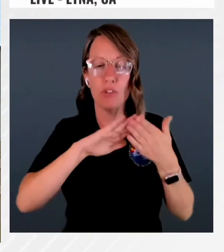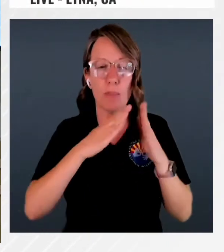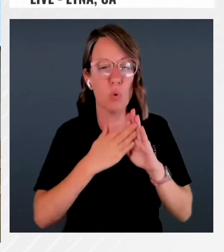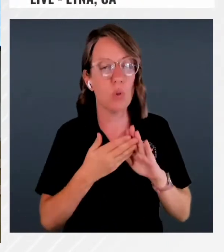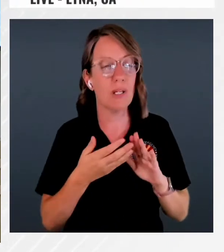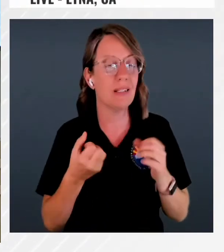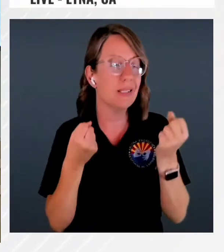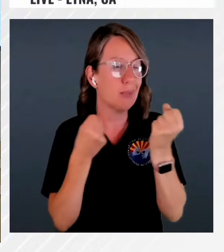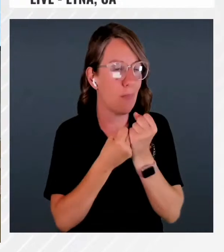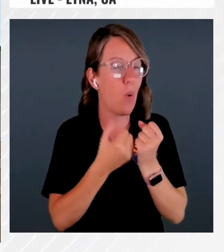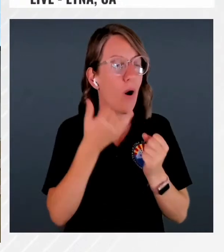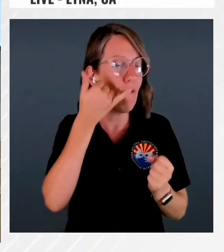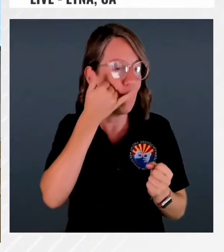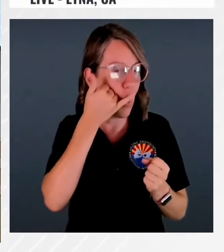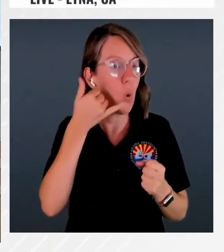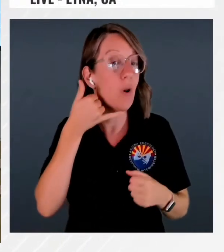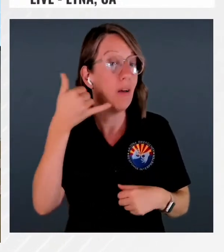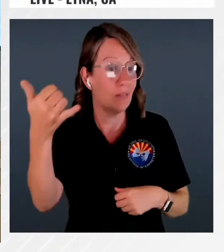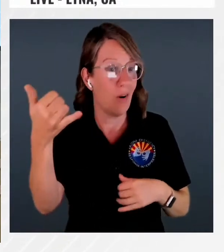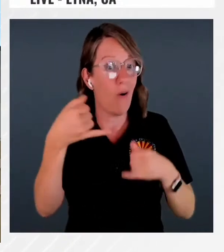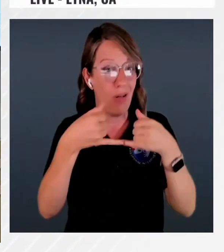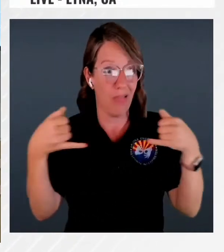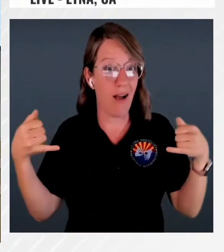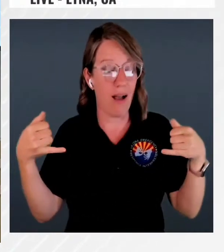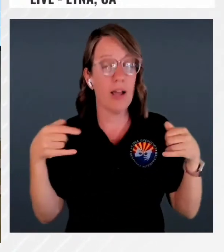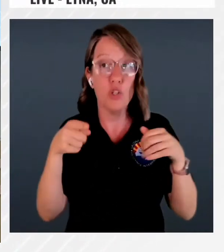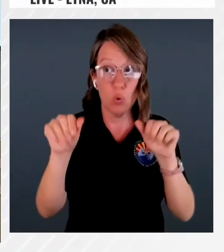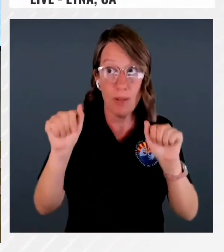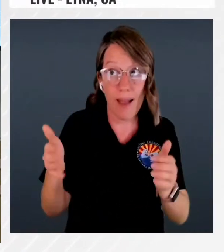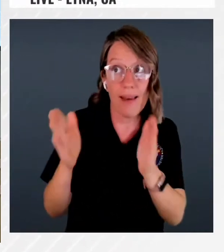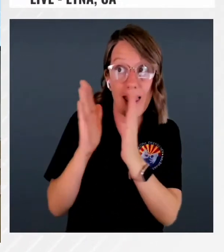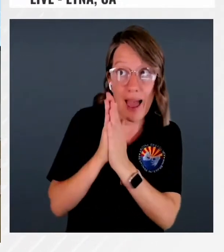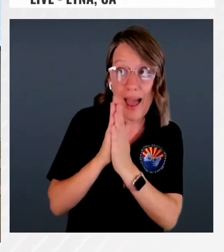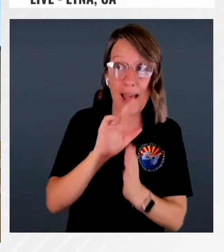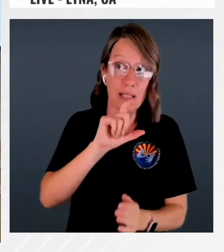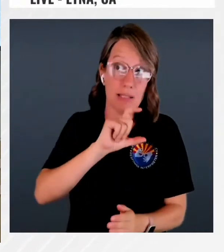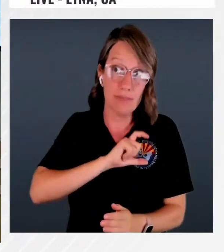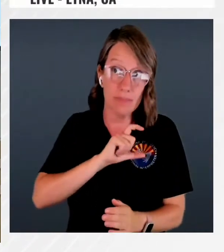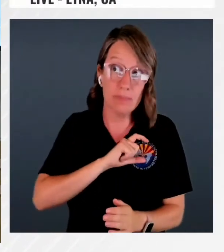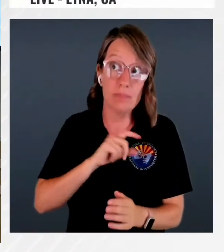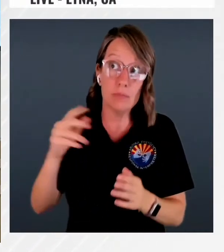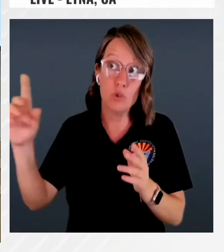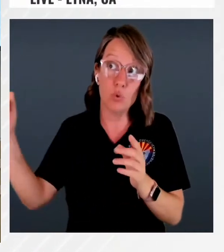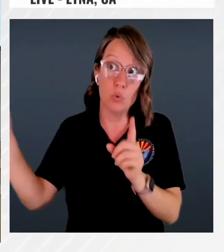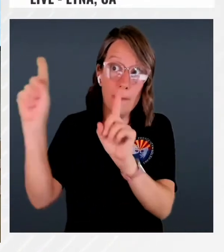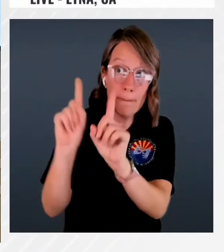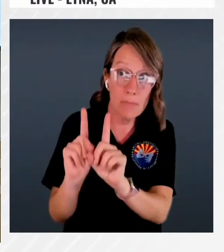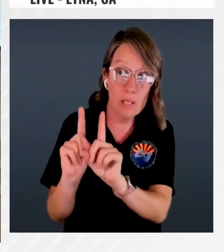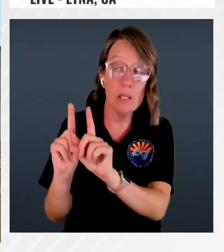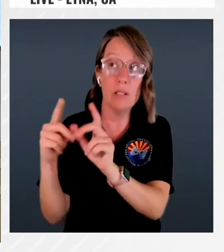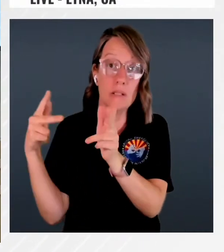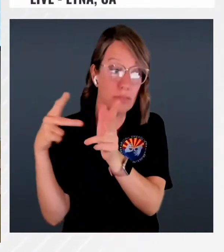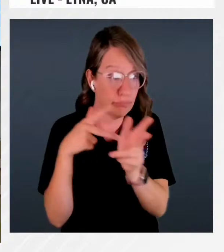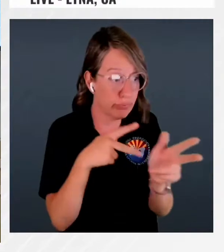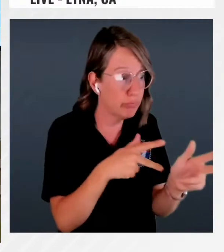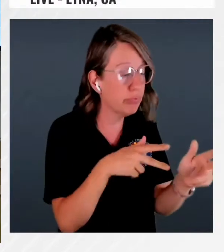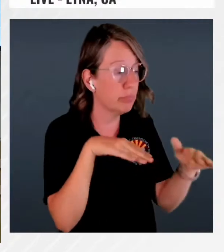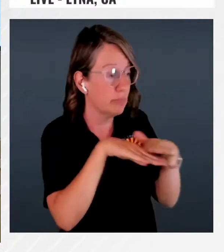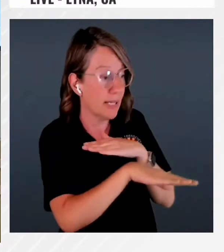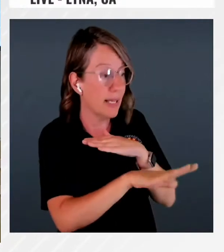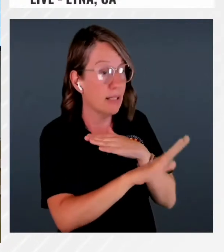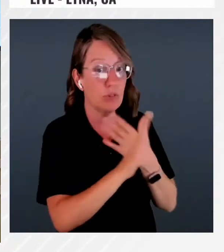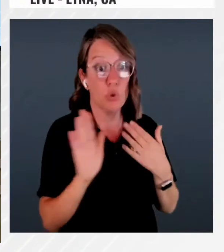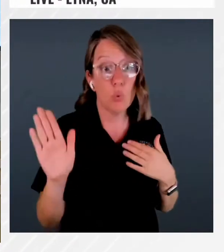call and request escort to your home to retrieve things, to check on things. It's had great success, and I